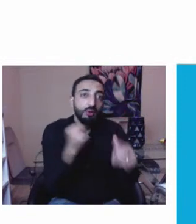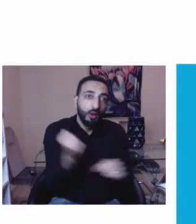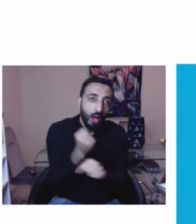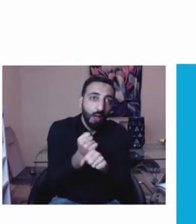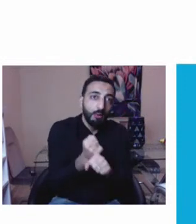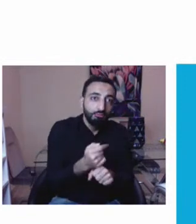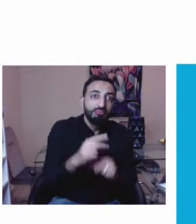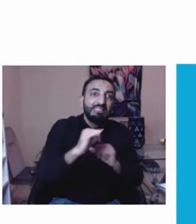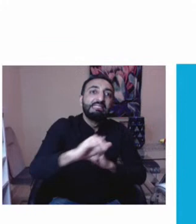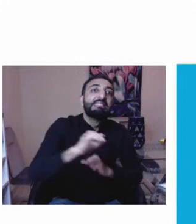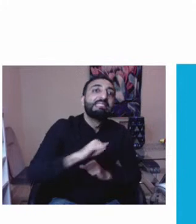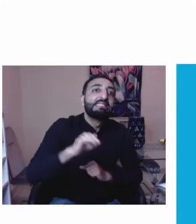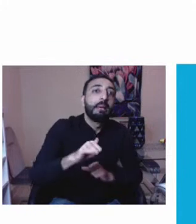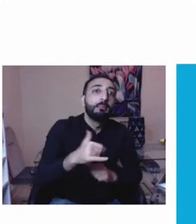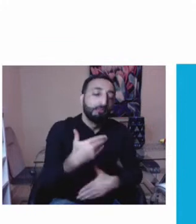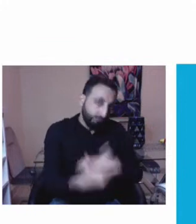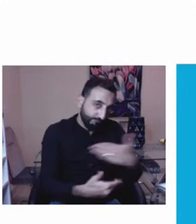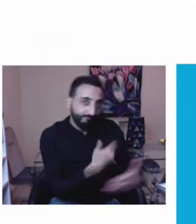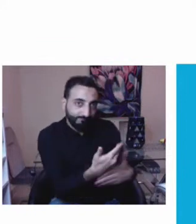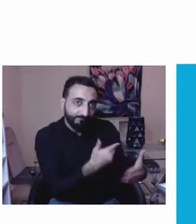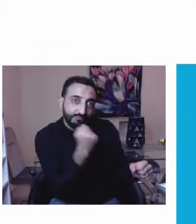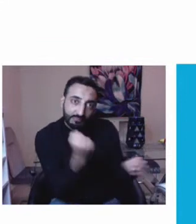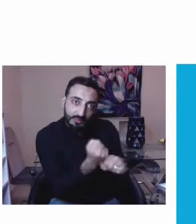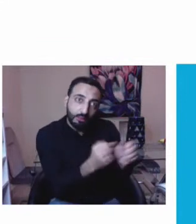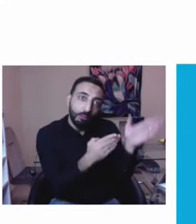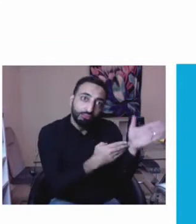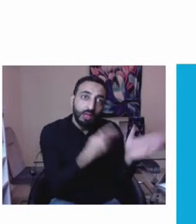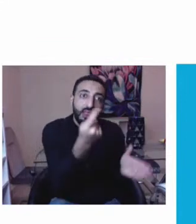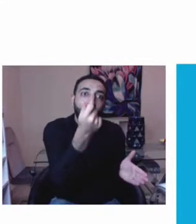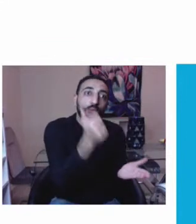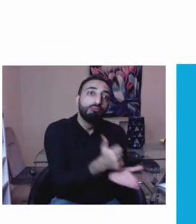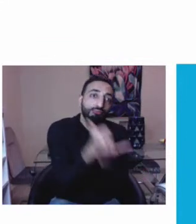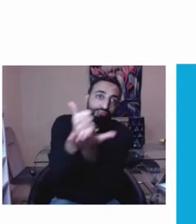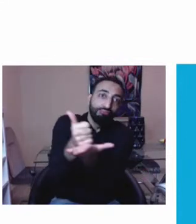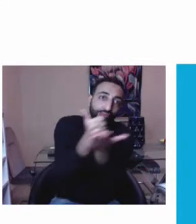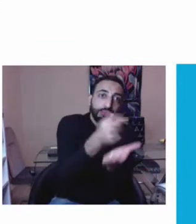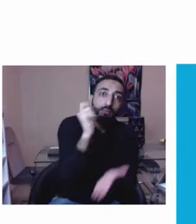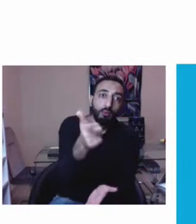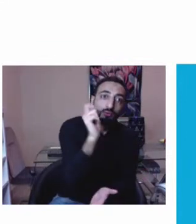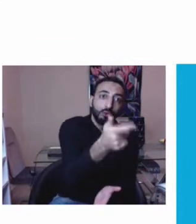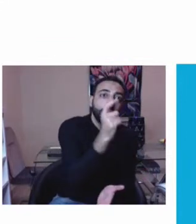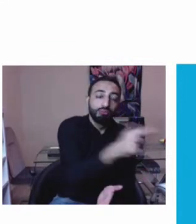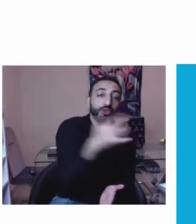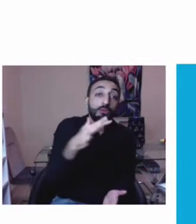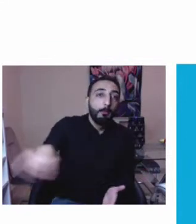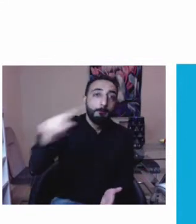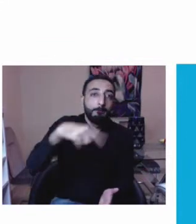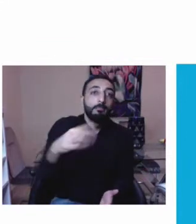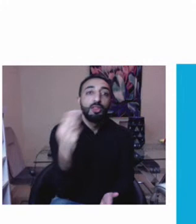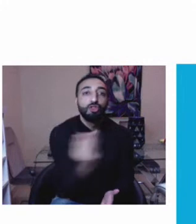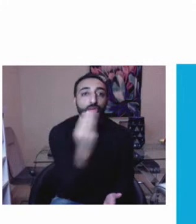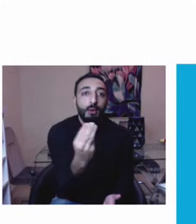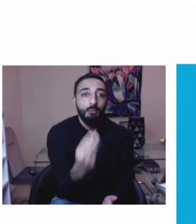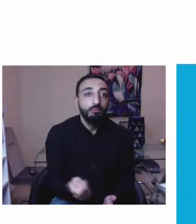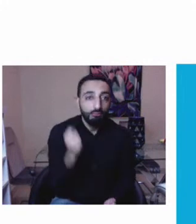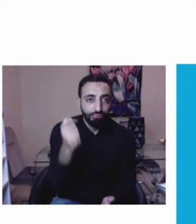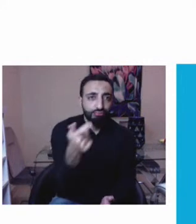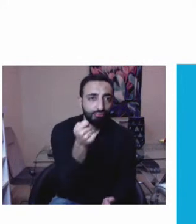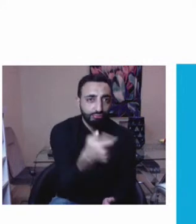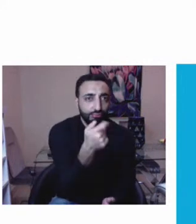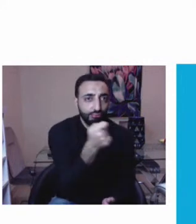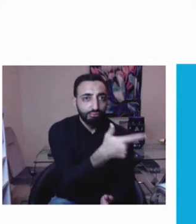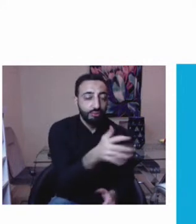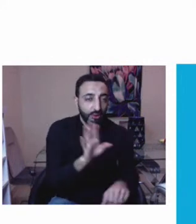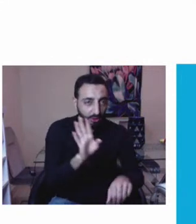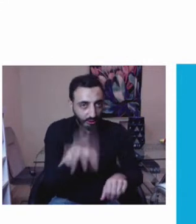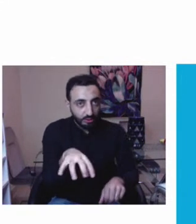youth-led organizations, right? We have touched base on this broader financing for the YPS agenda and investments, partnerships with the IFIs,